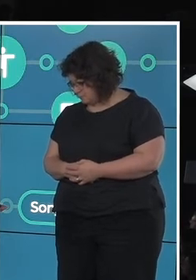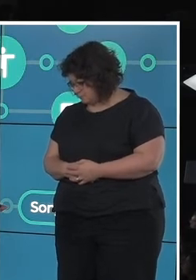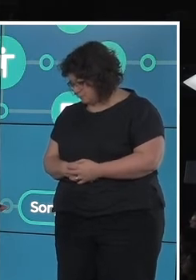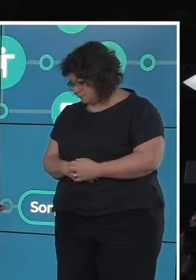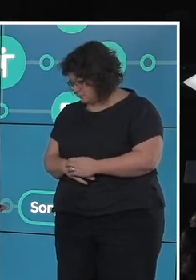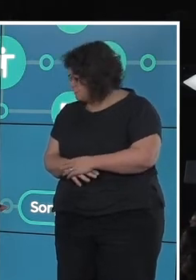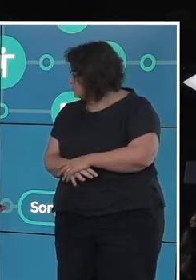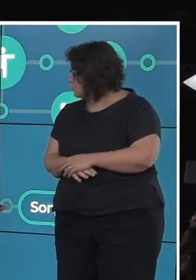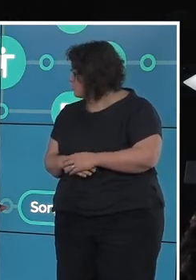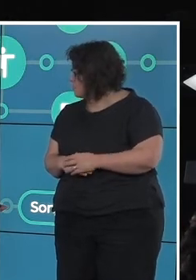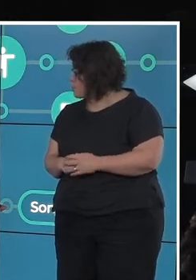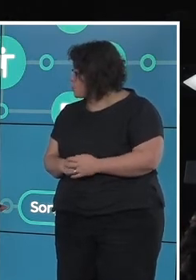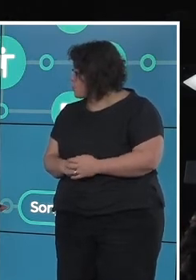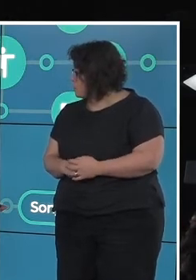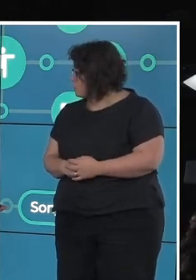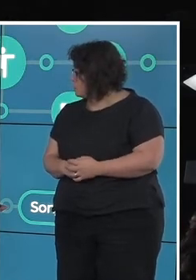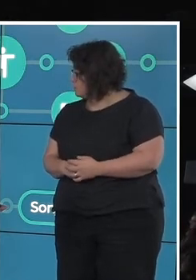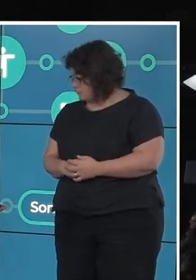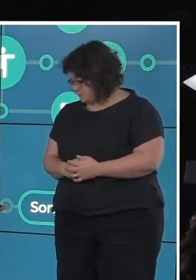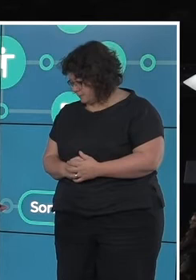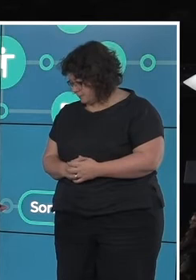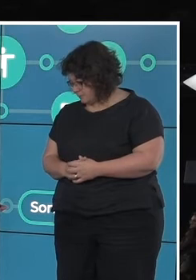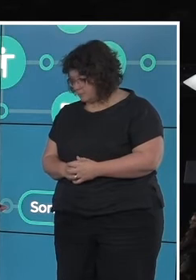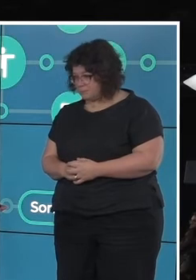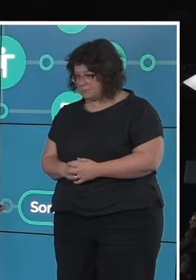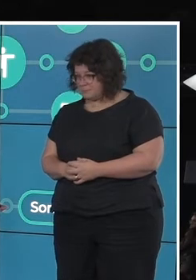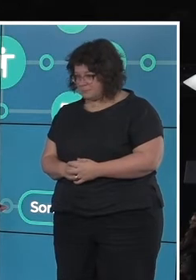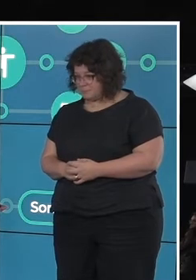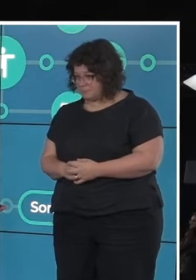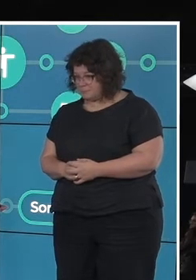another way I'm using Live Transcribe.